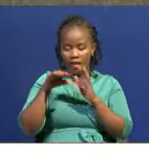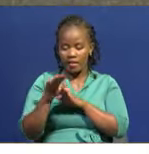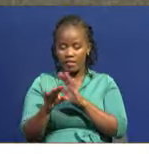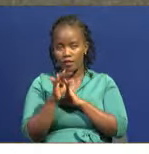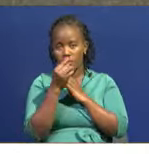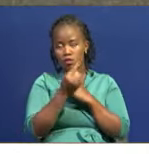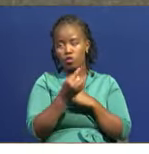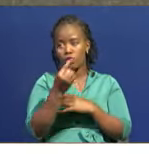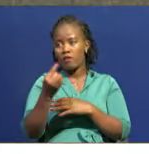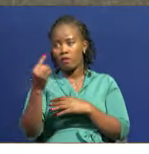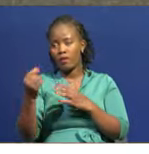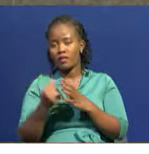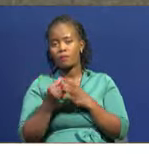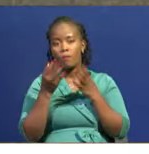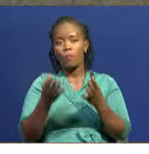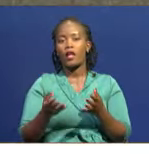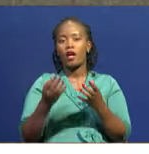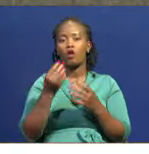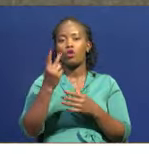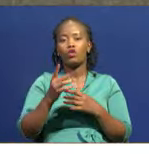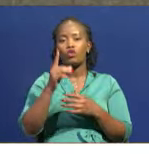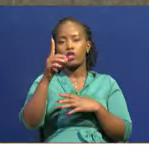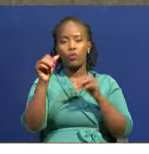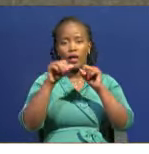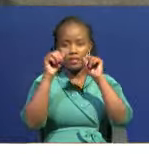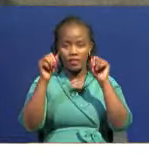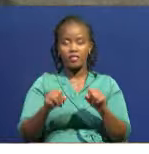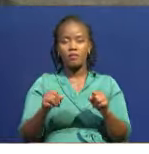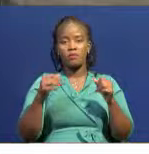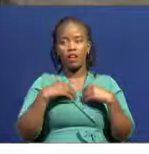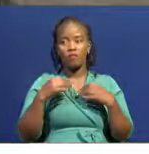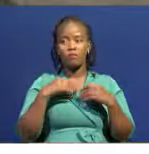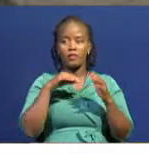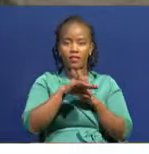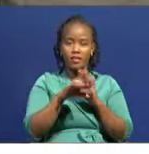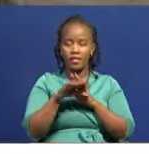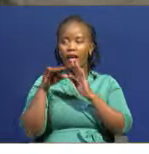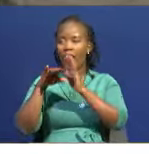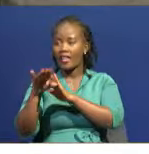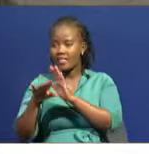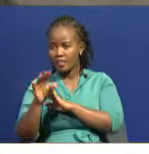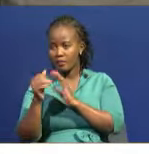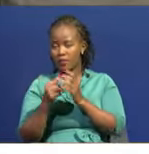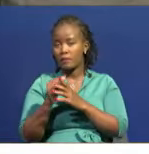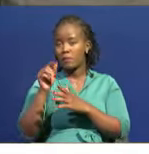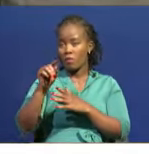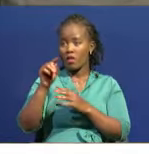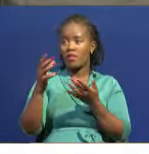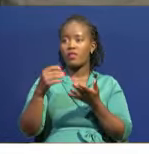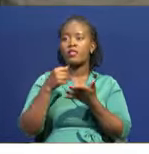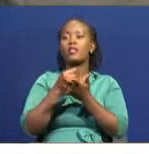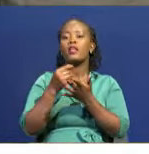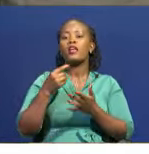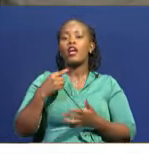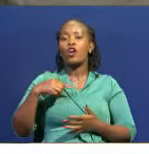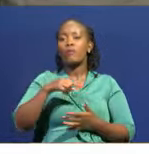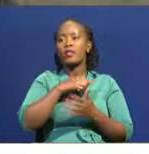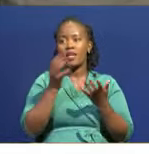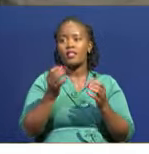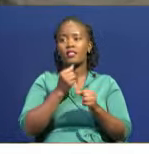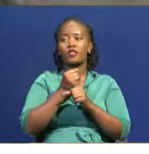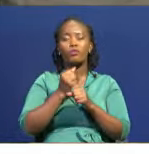So far about 21 systems have been made accessible. It allows us, without needing scale, to go down to